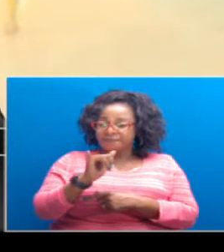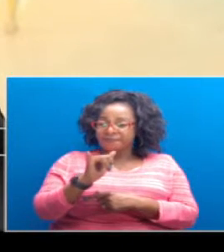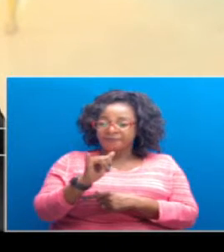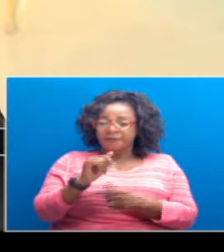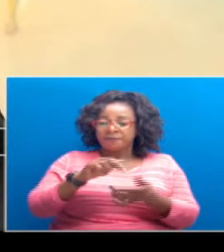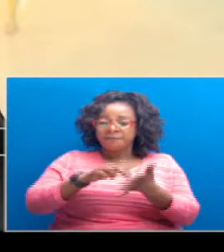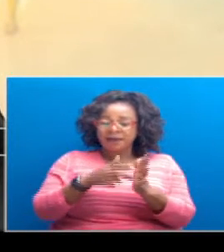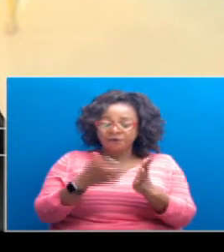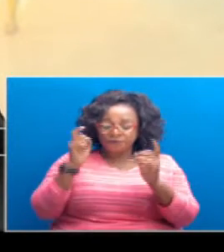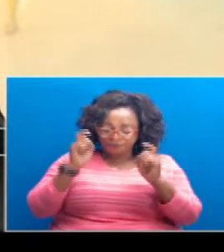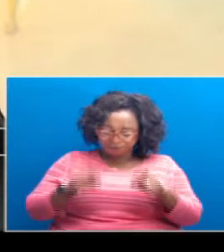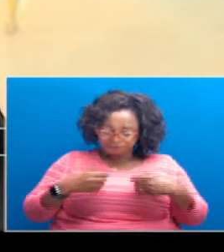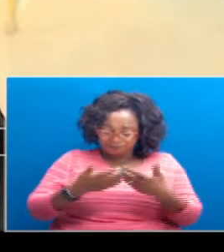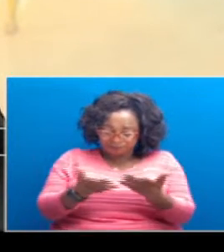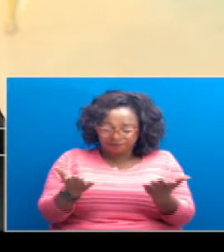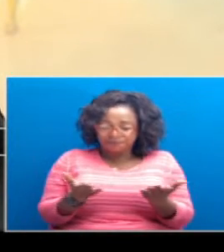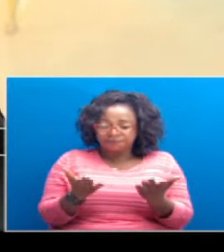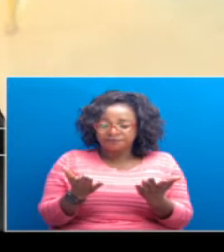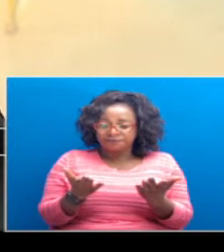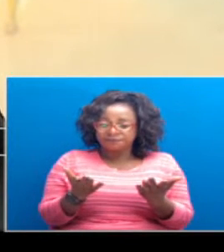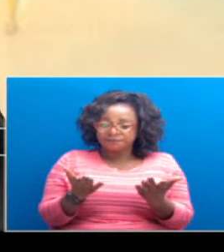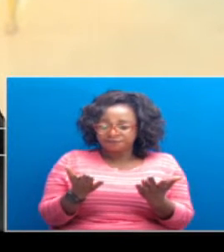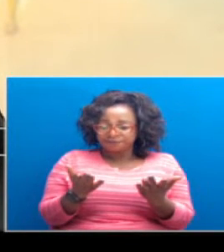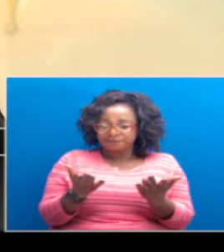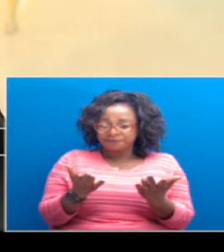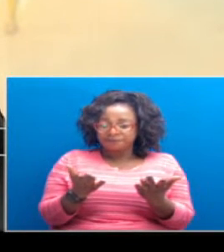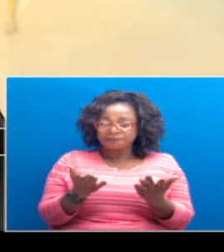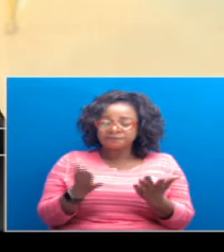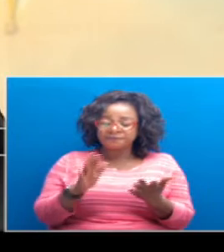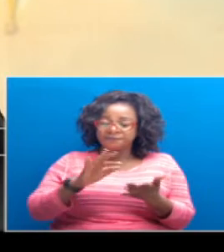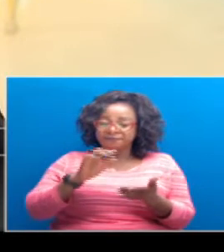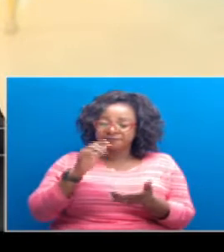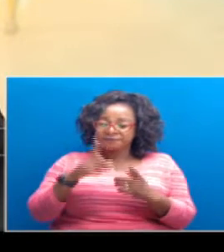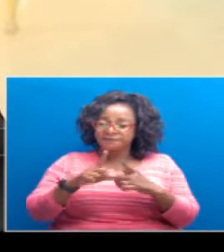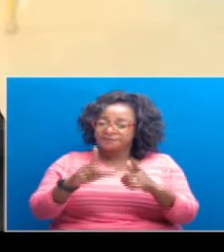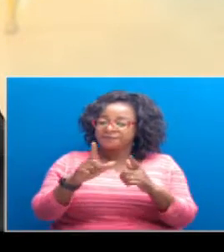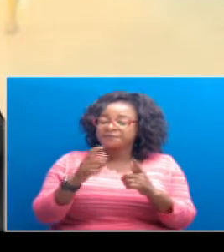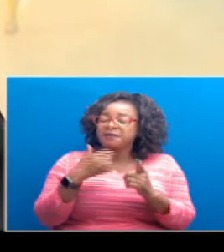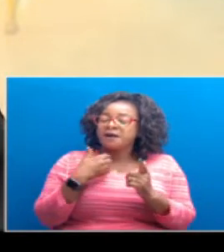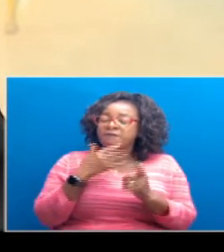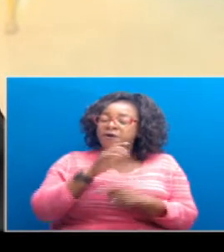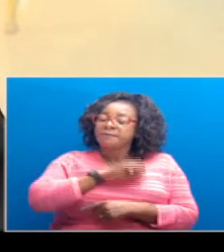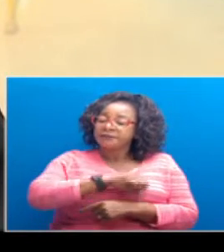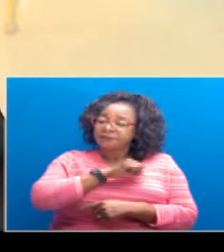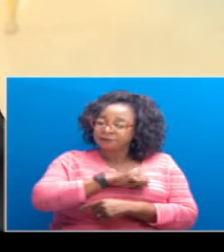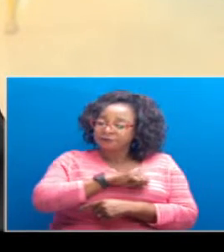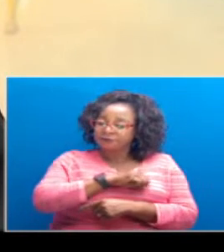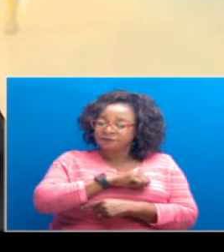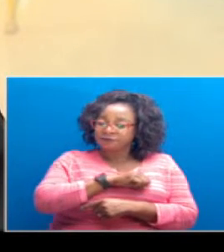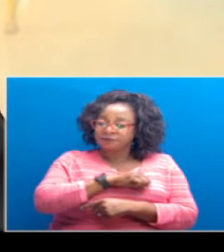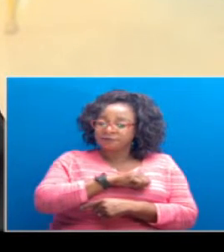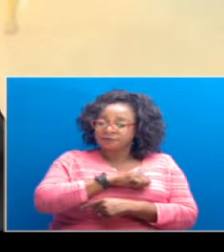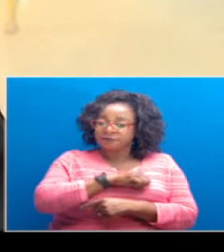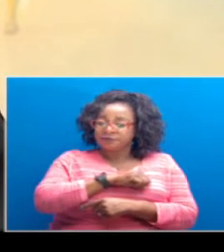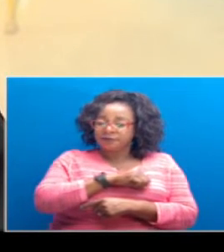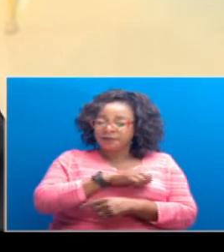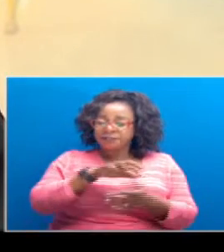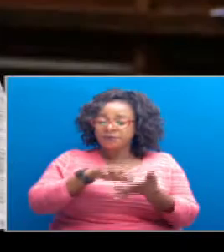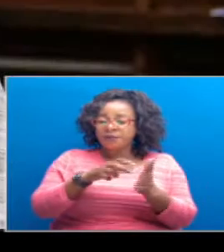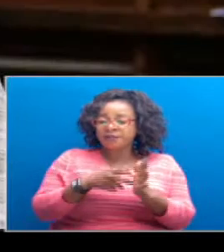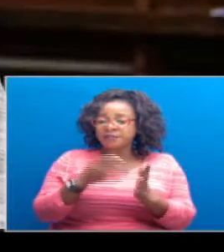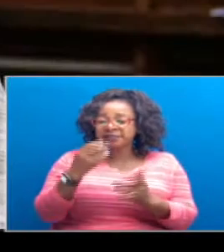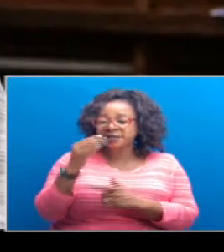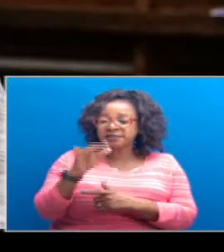5 years to come. Elect a leader who will take your vision and actualize it by their